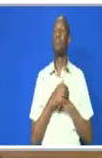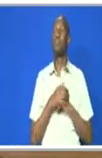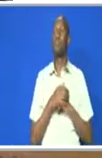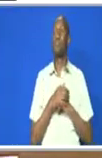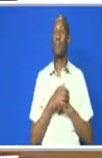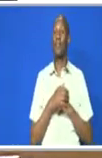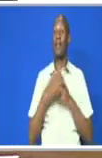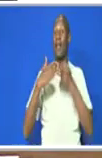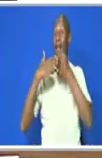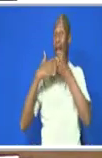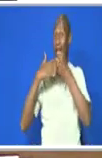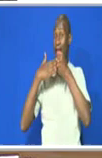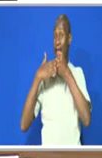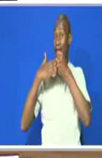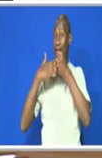9,